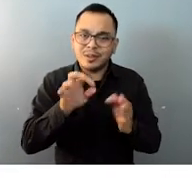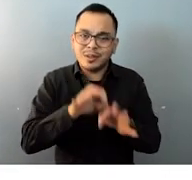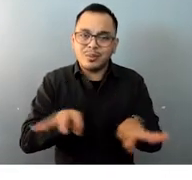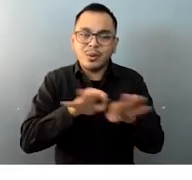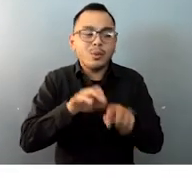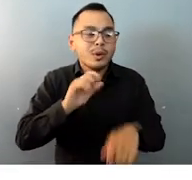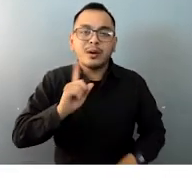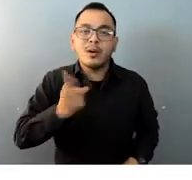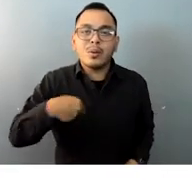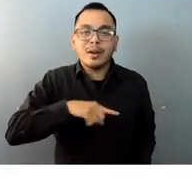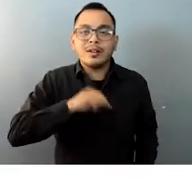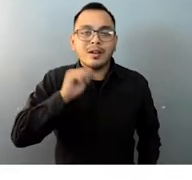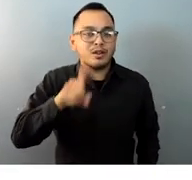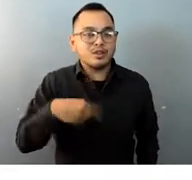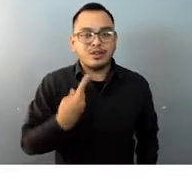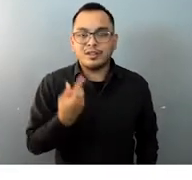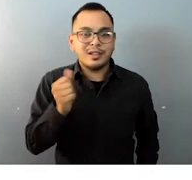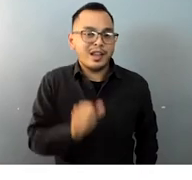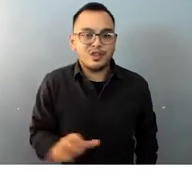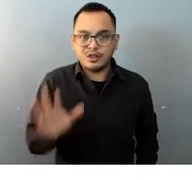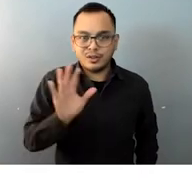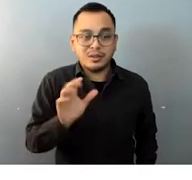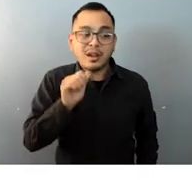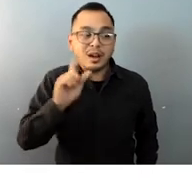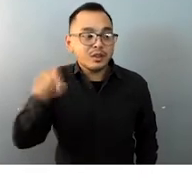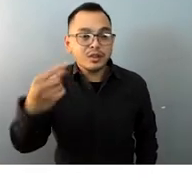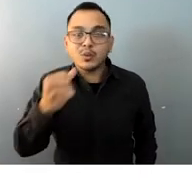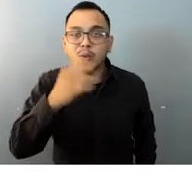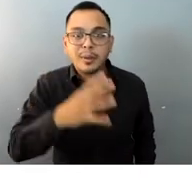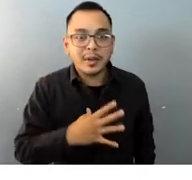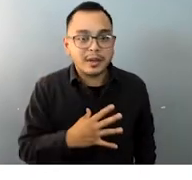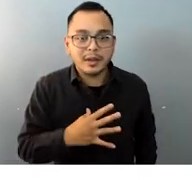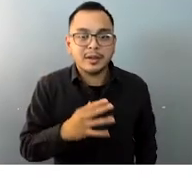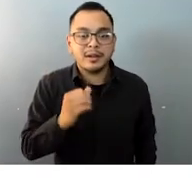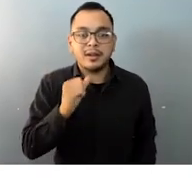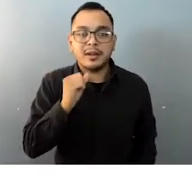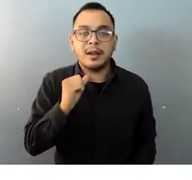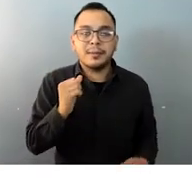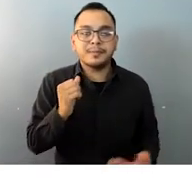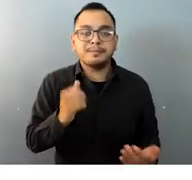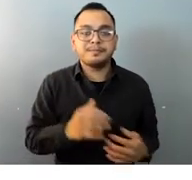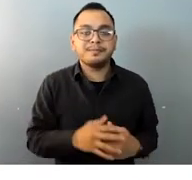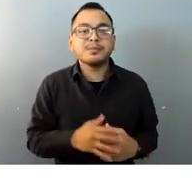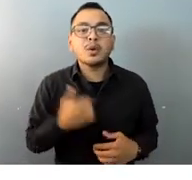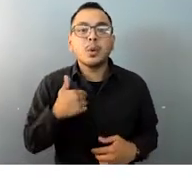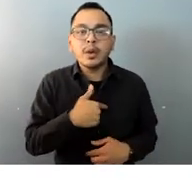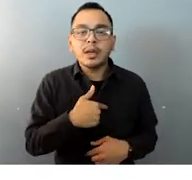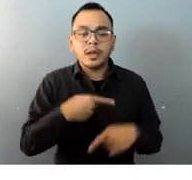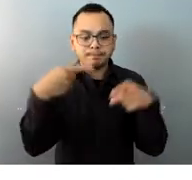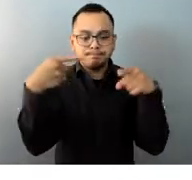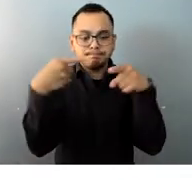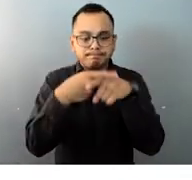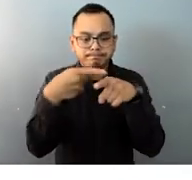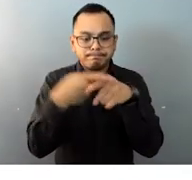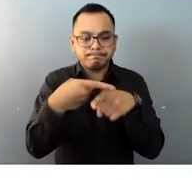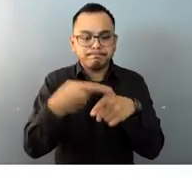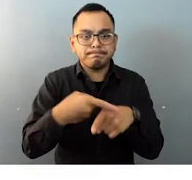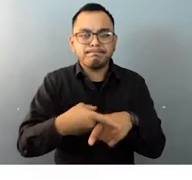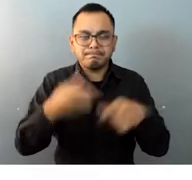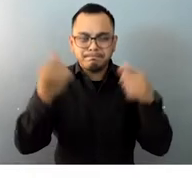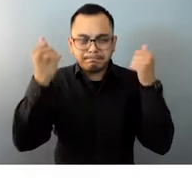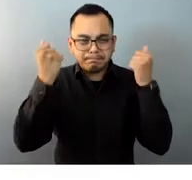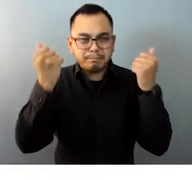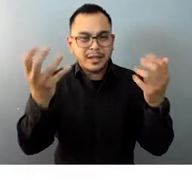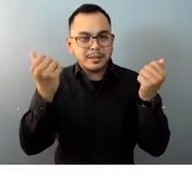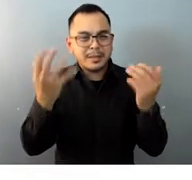enough. We're not just Asian. We're not just, women. We're not just, we